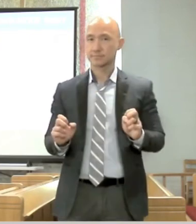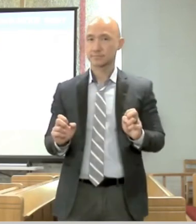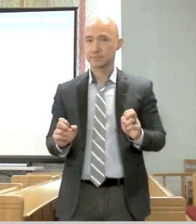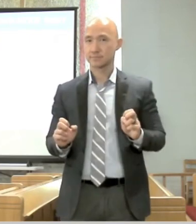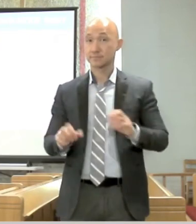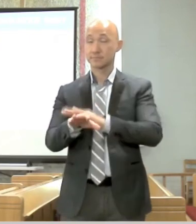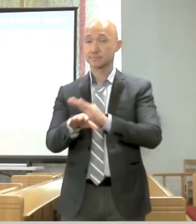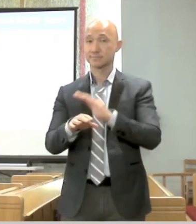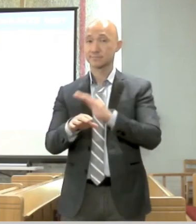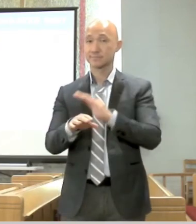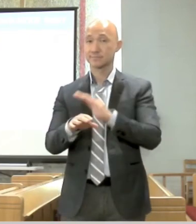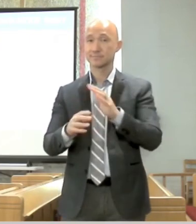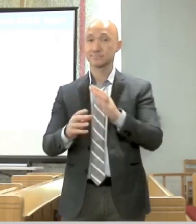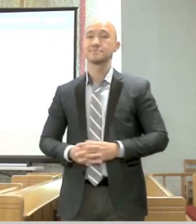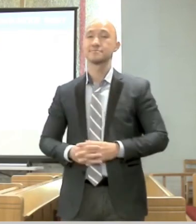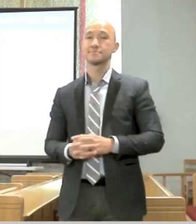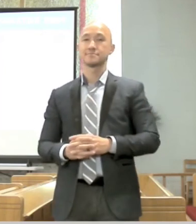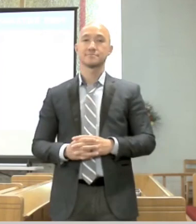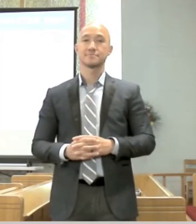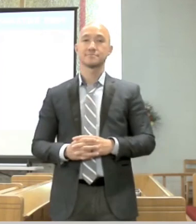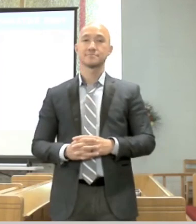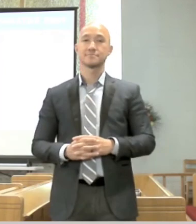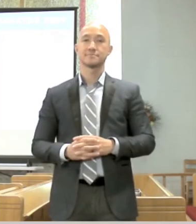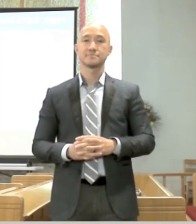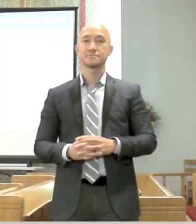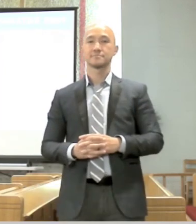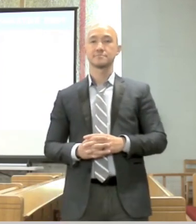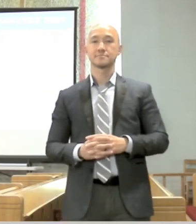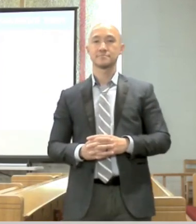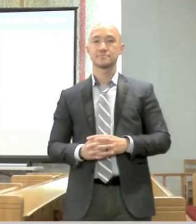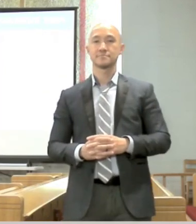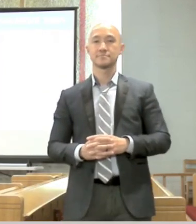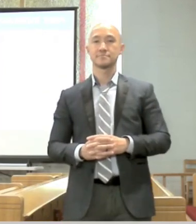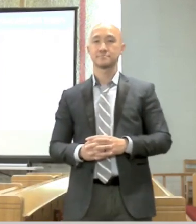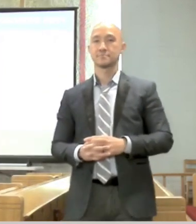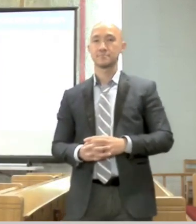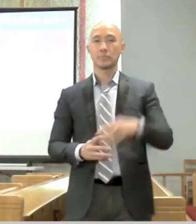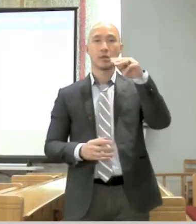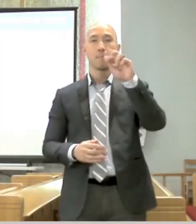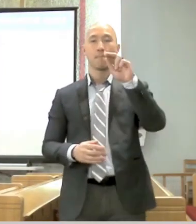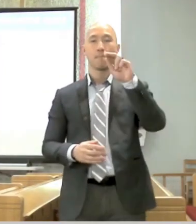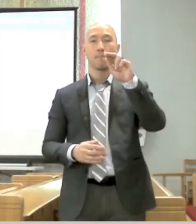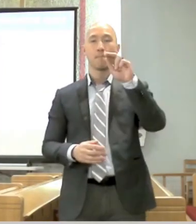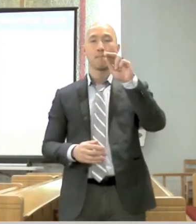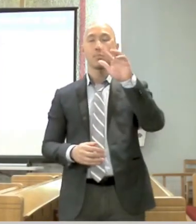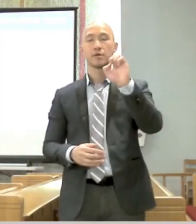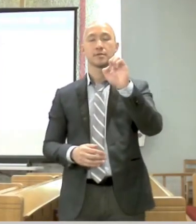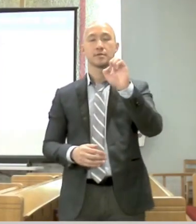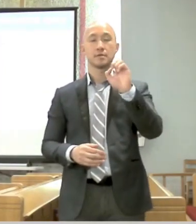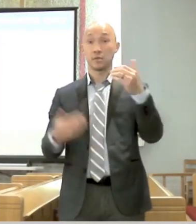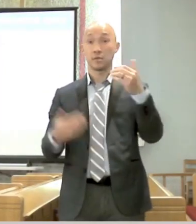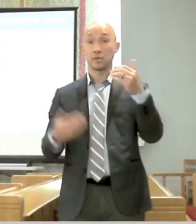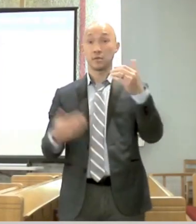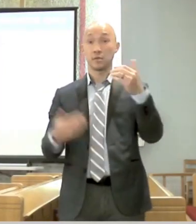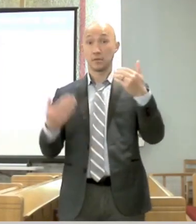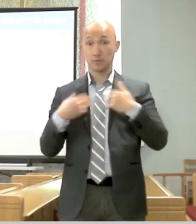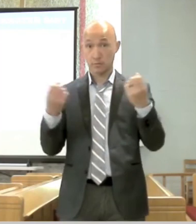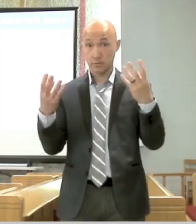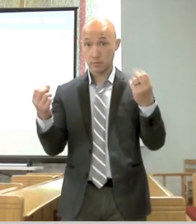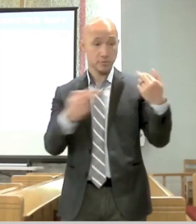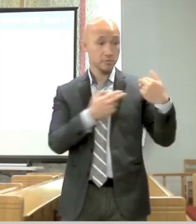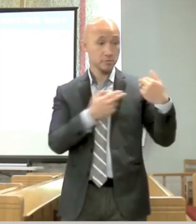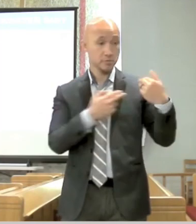There's a quote that many like from the Marvel universe. With great power comes